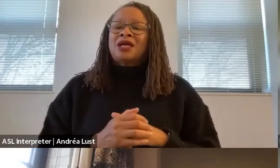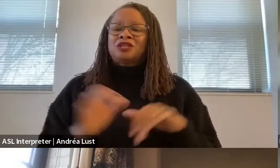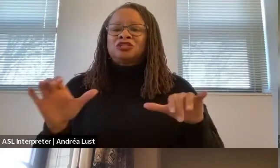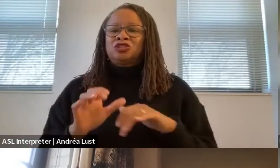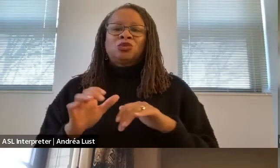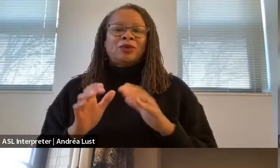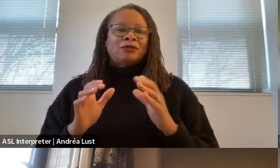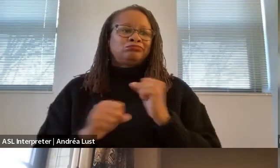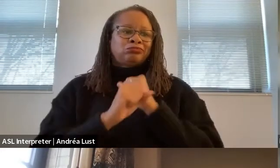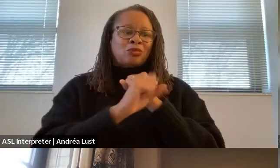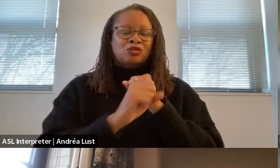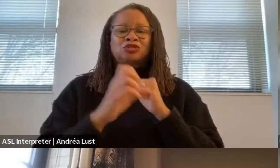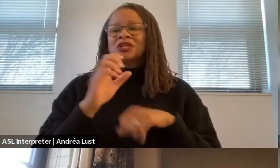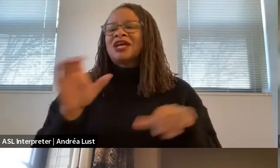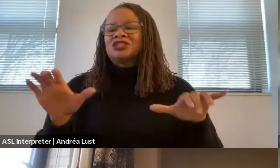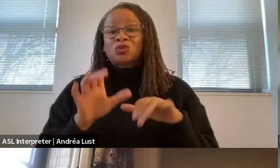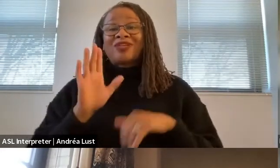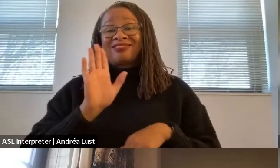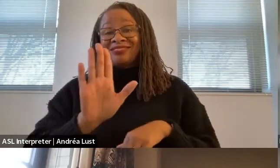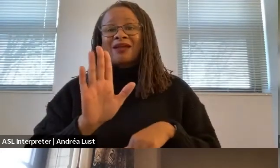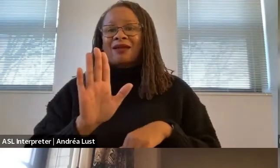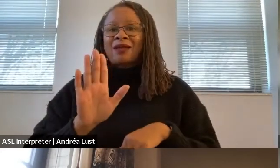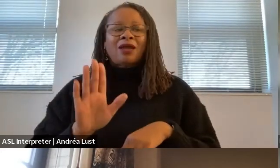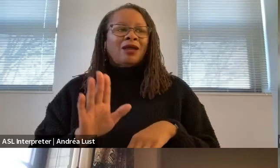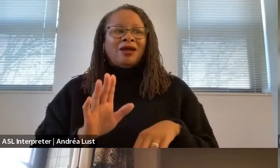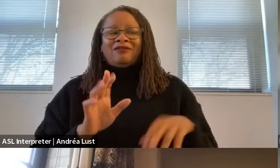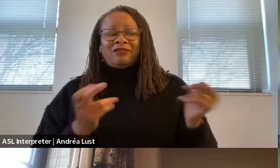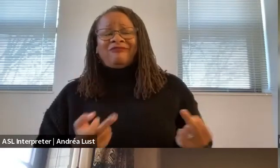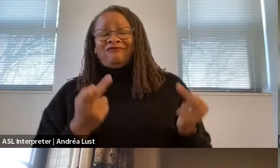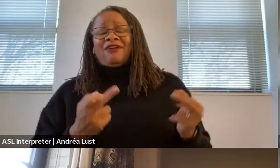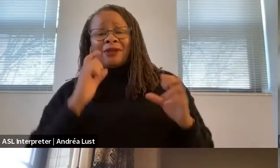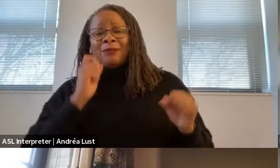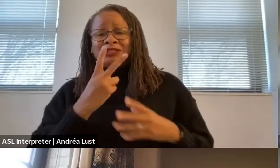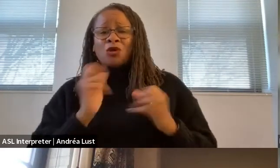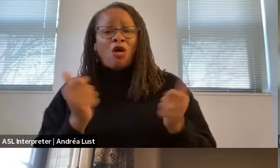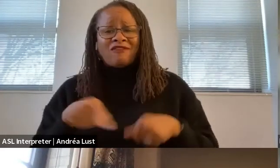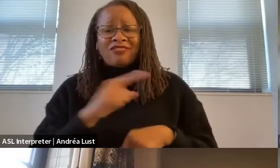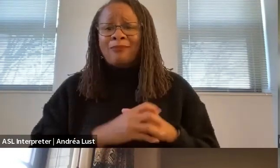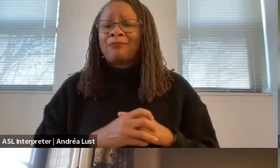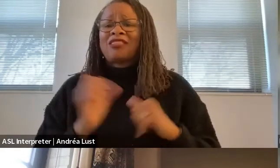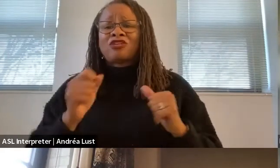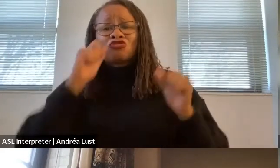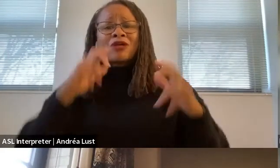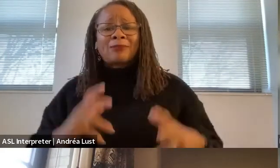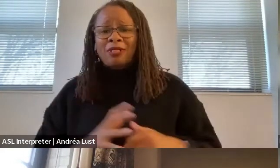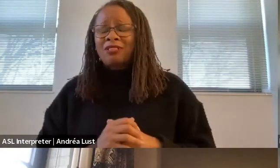promotion. They're just really fucking extraordinary, all of them. They're like incredible